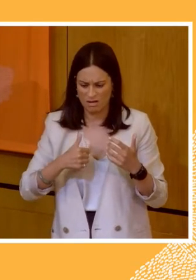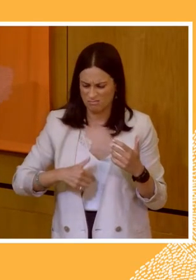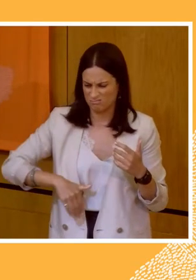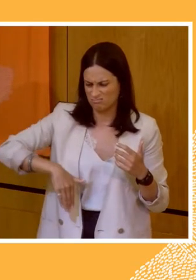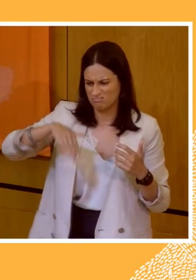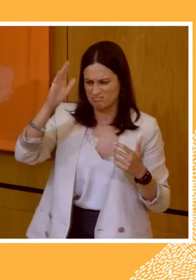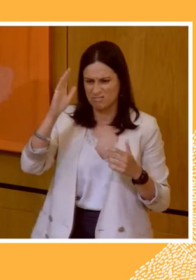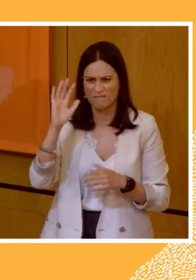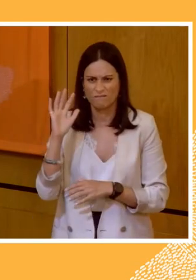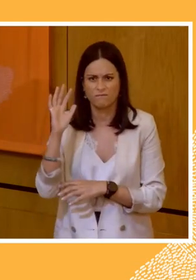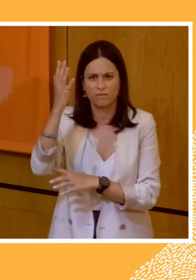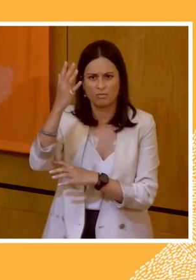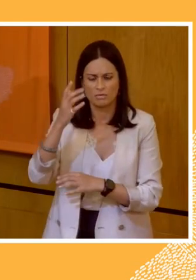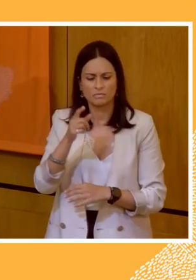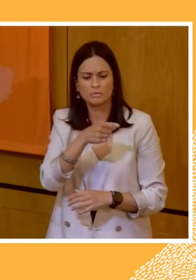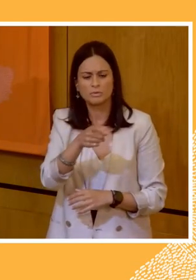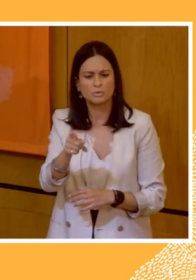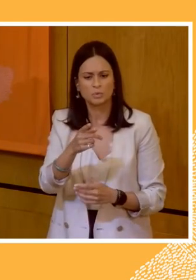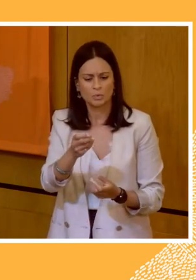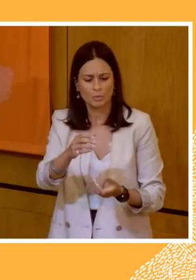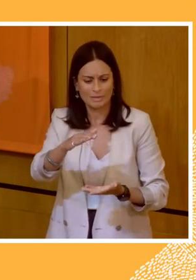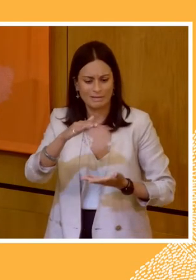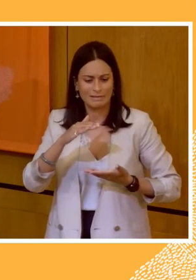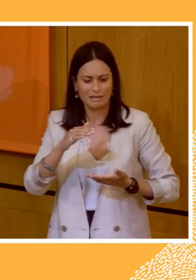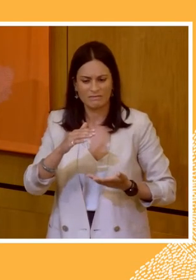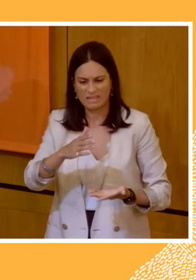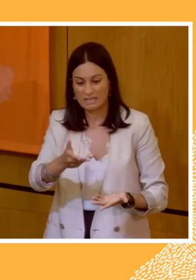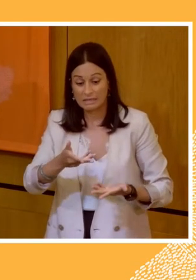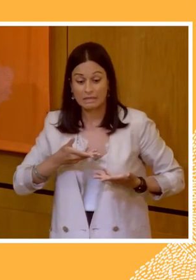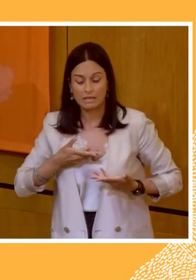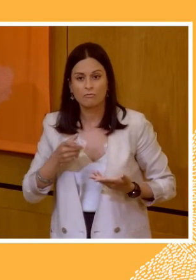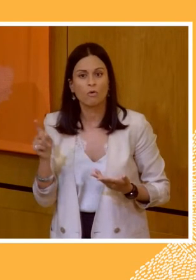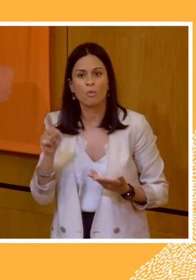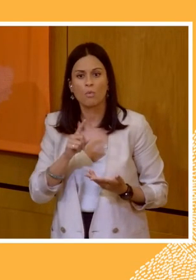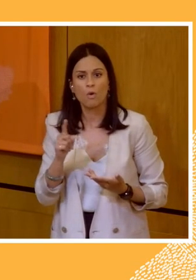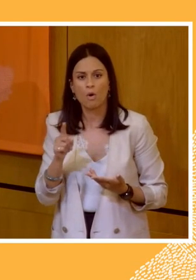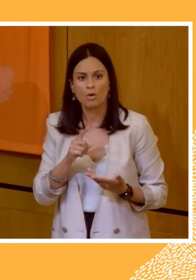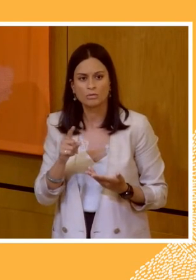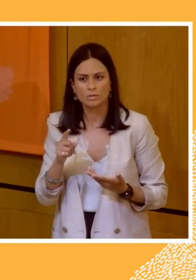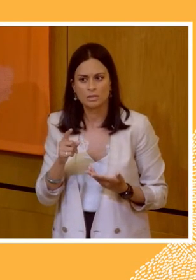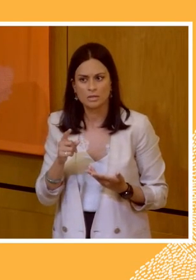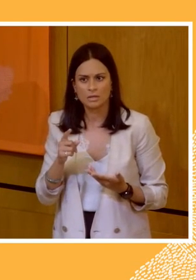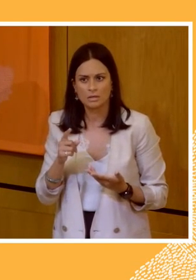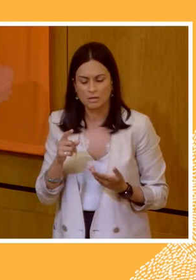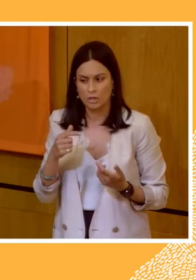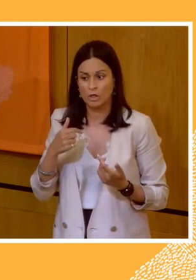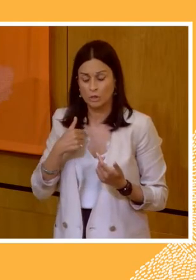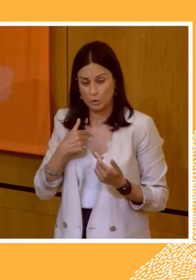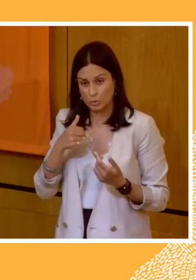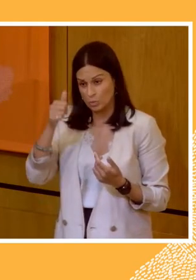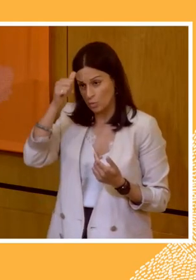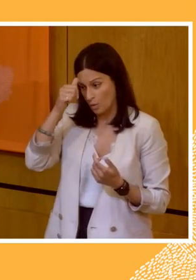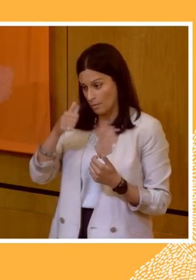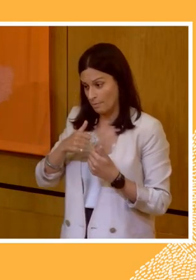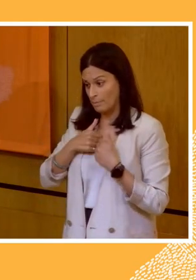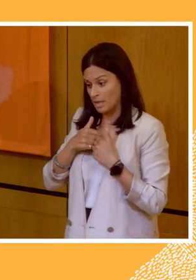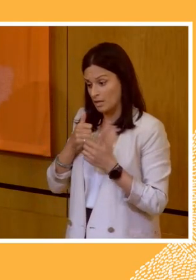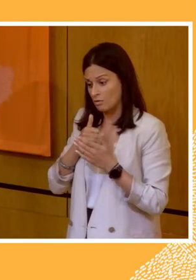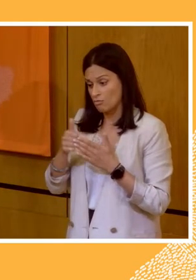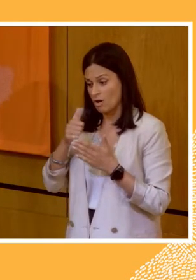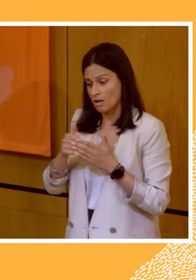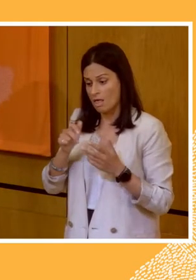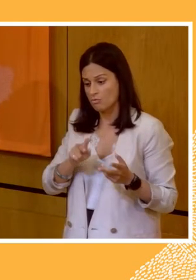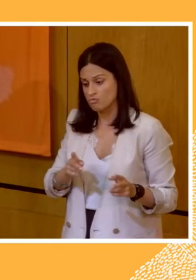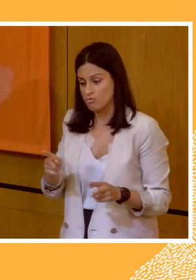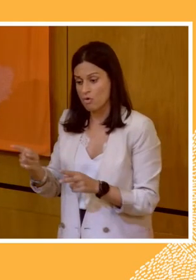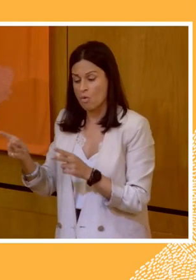the forest, what are you gonna give me? If I tell you what I lost in the forest, you know I lost the forest and I also lost everything